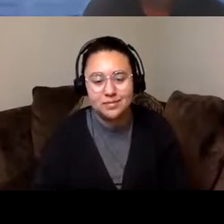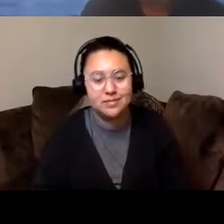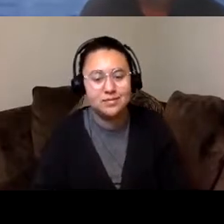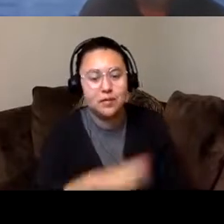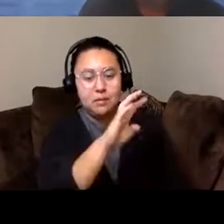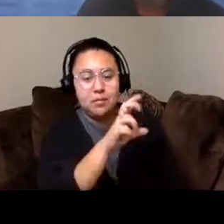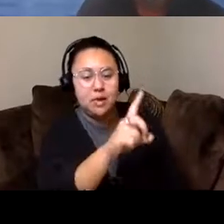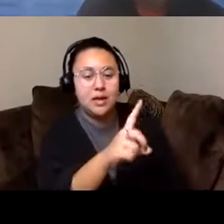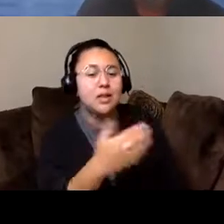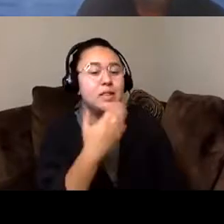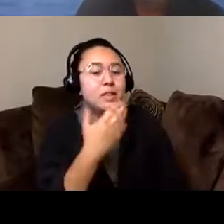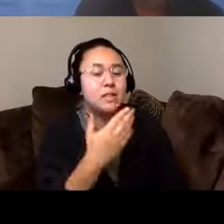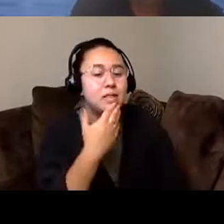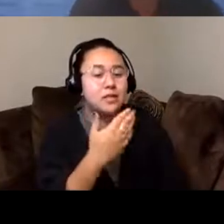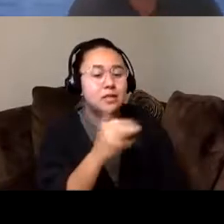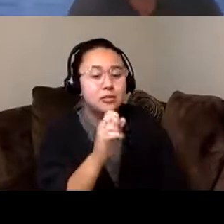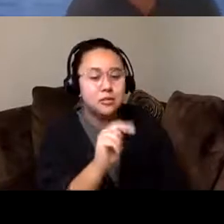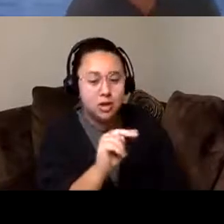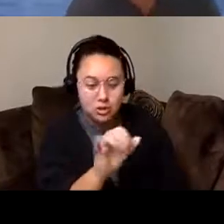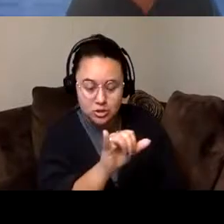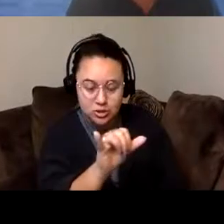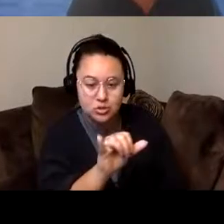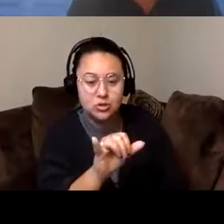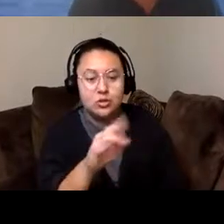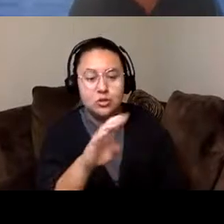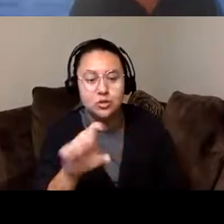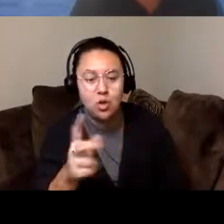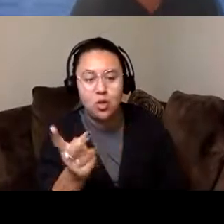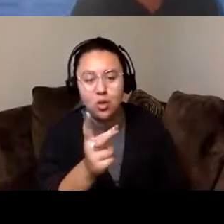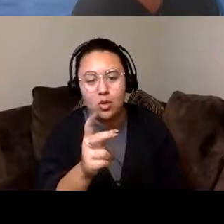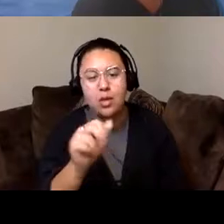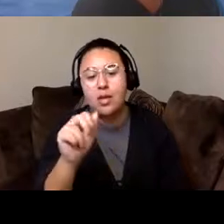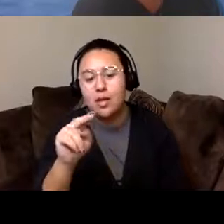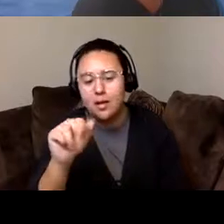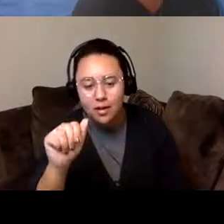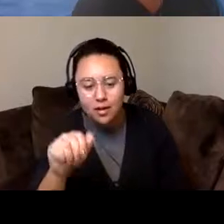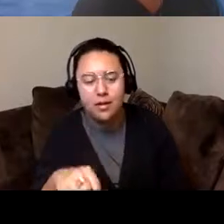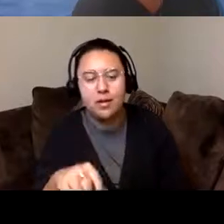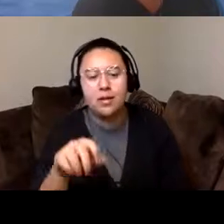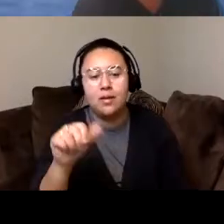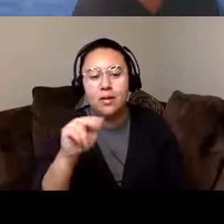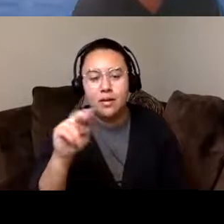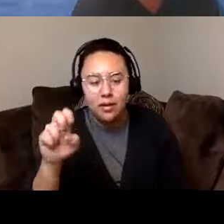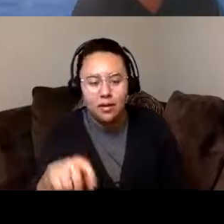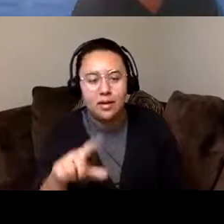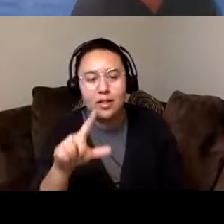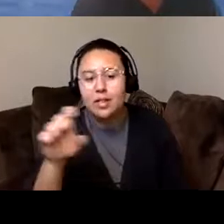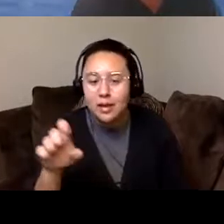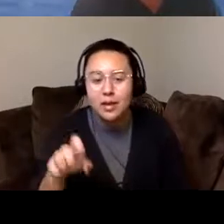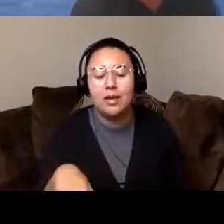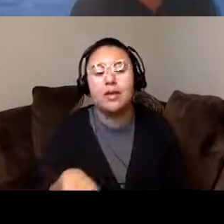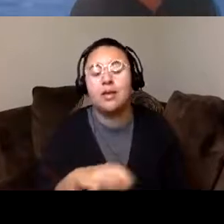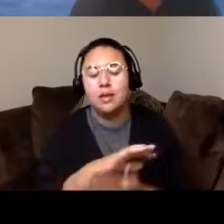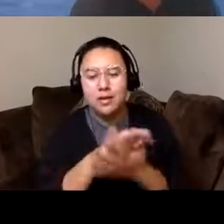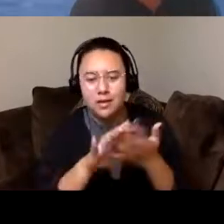And thank you, John, also, and Joel, Anna, and Lee. We really appreciate you being a part of the